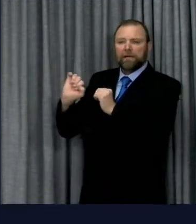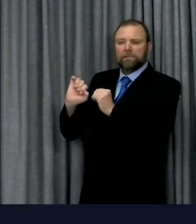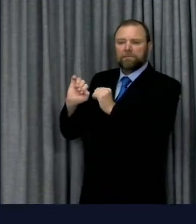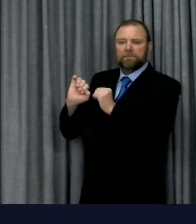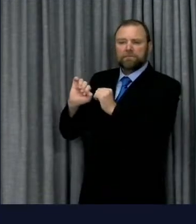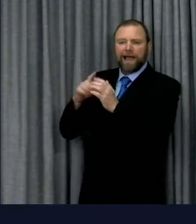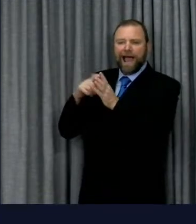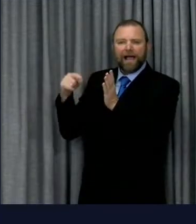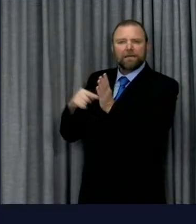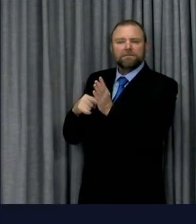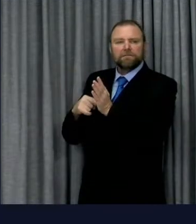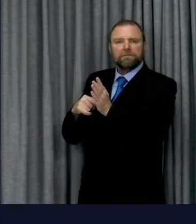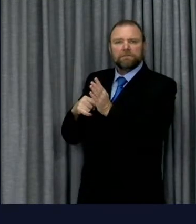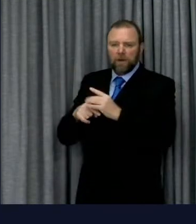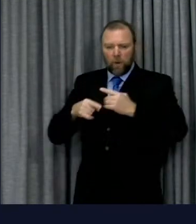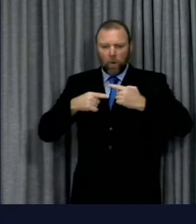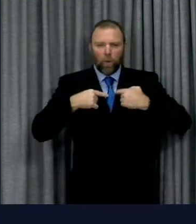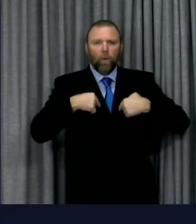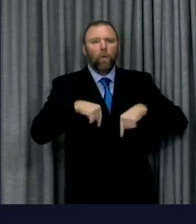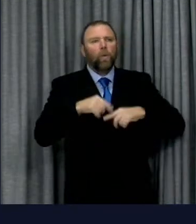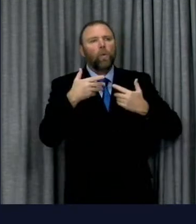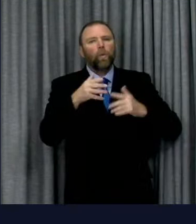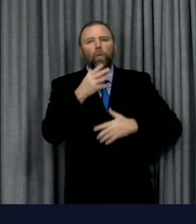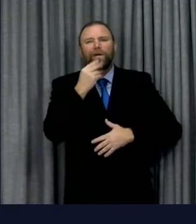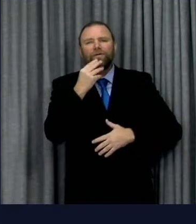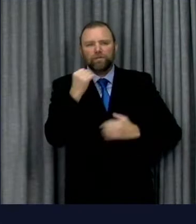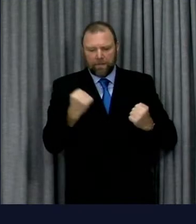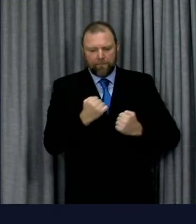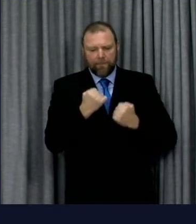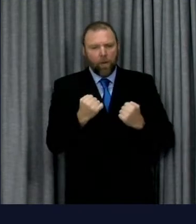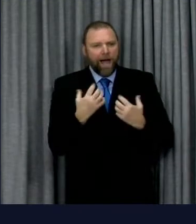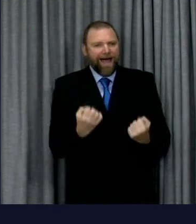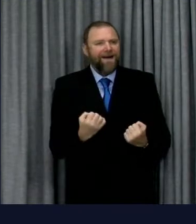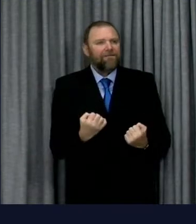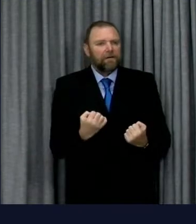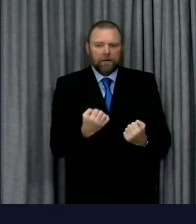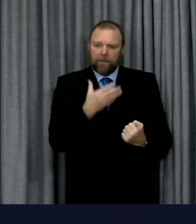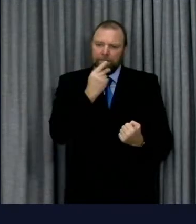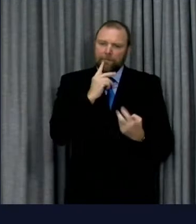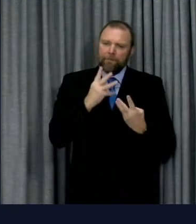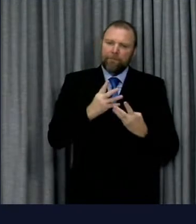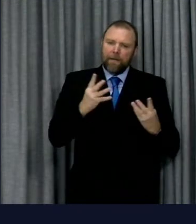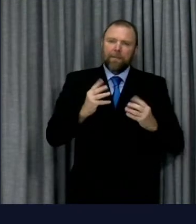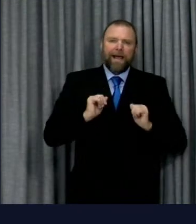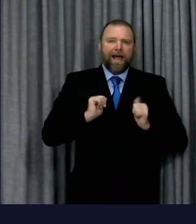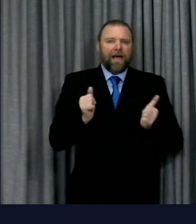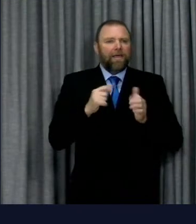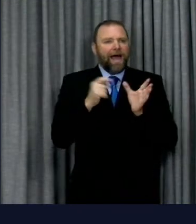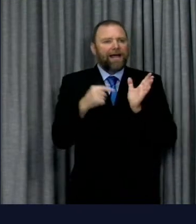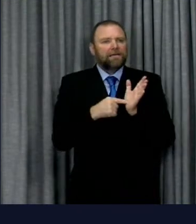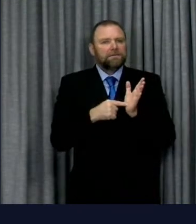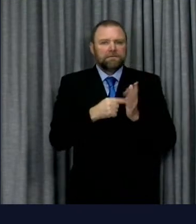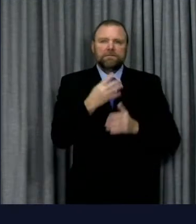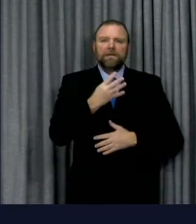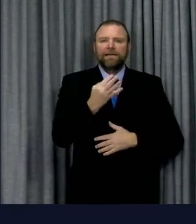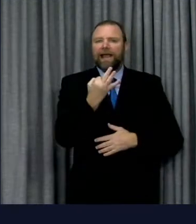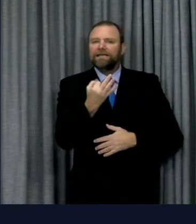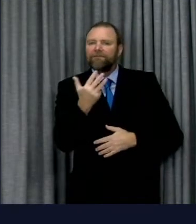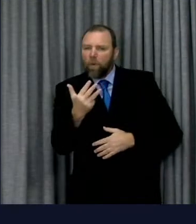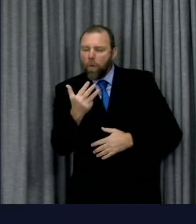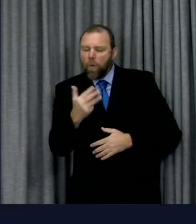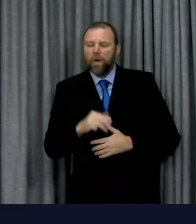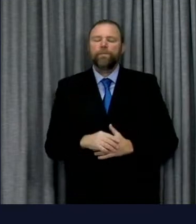we have used are powers available to us under the Public Health Act of 1984. That's